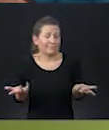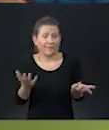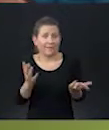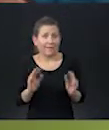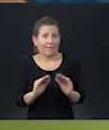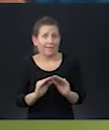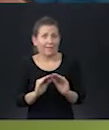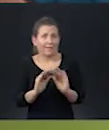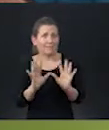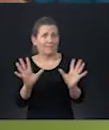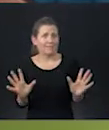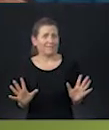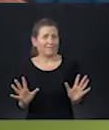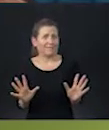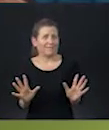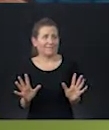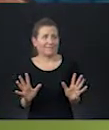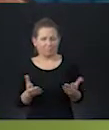relationship.